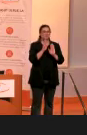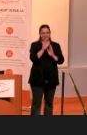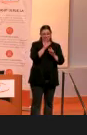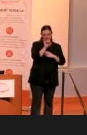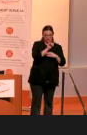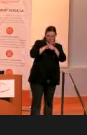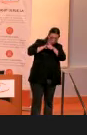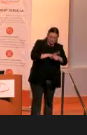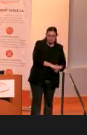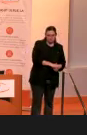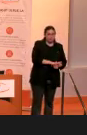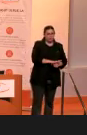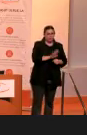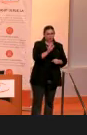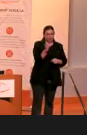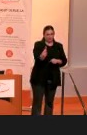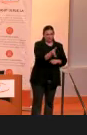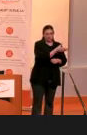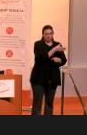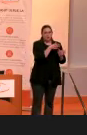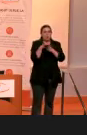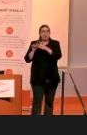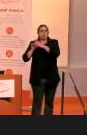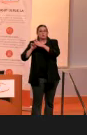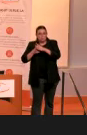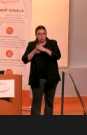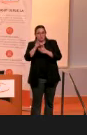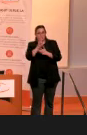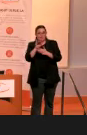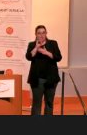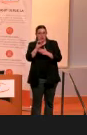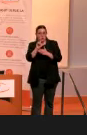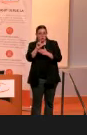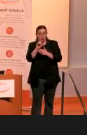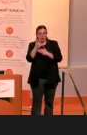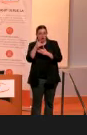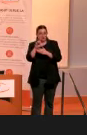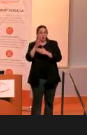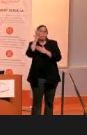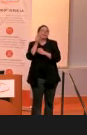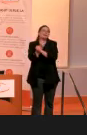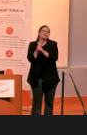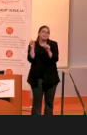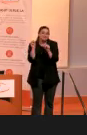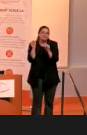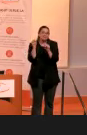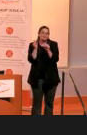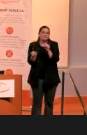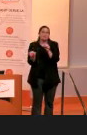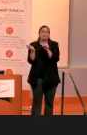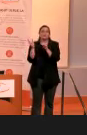immune suppressive so much. Let's go to the biologic first because they're safer. And also for